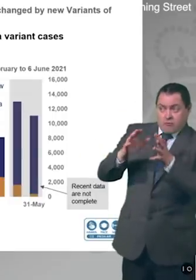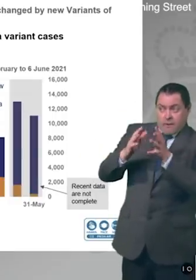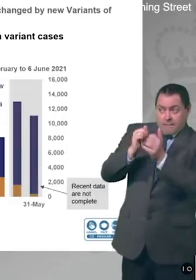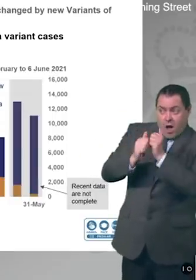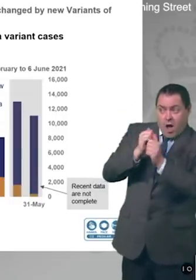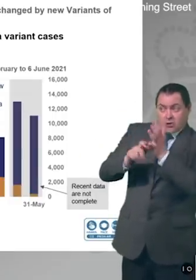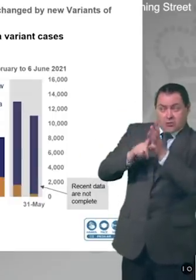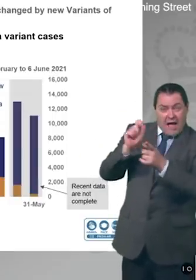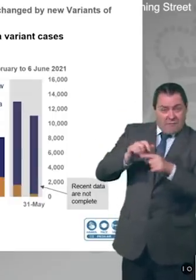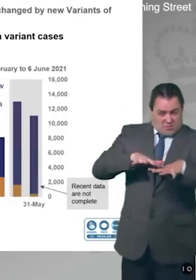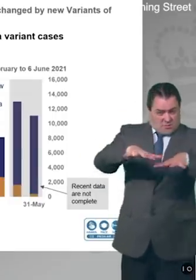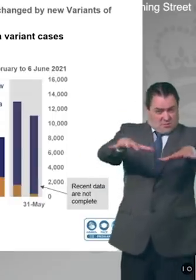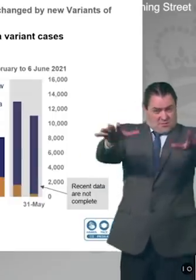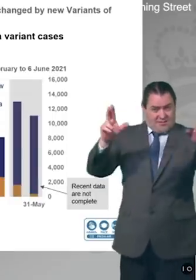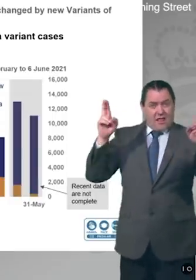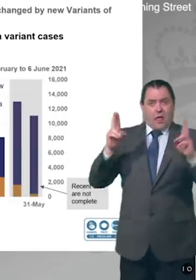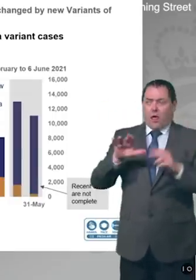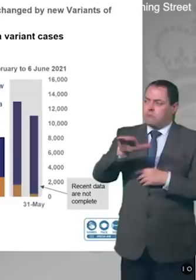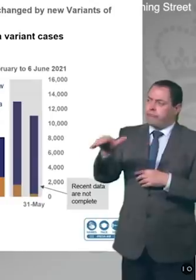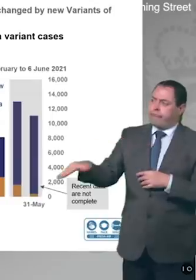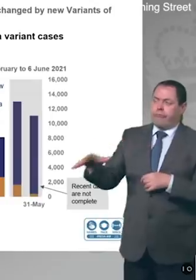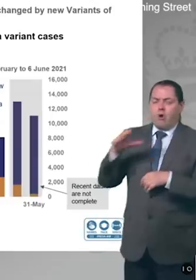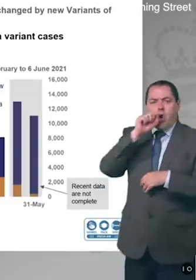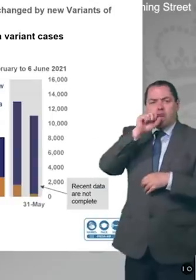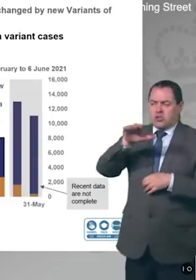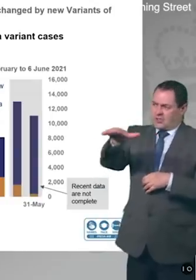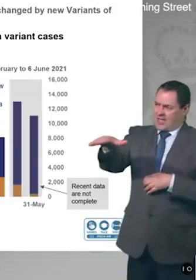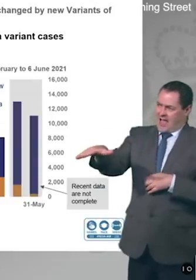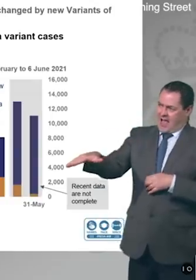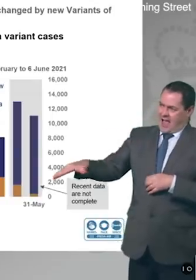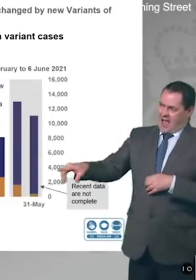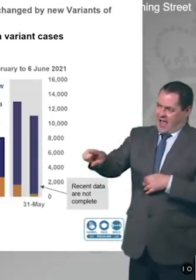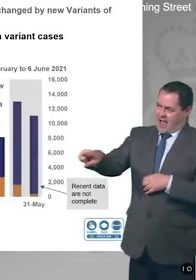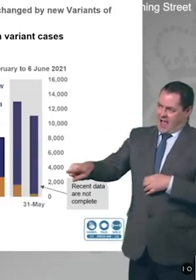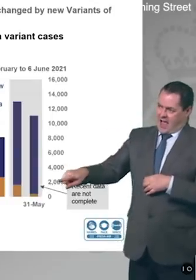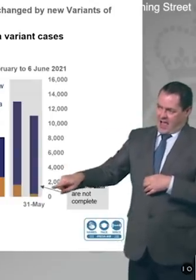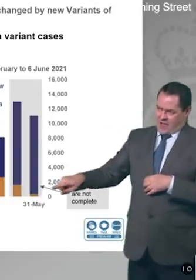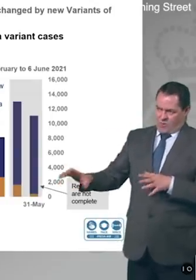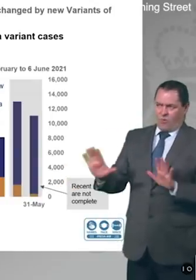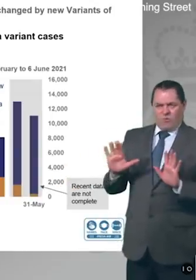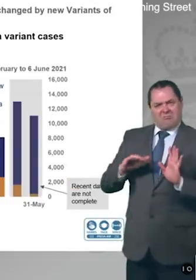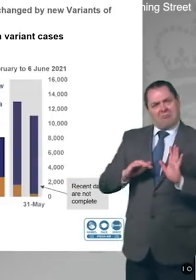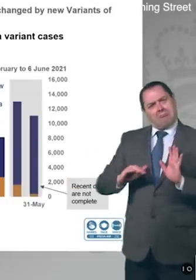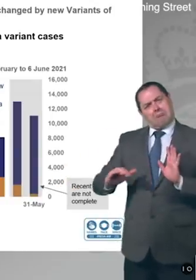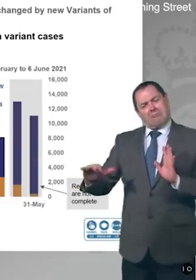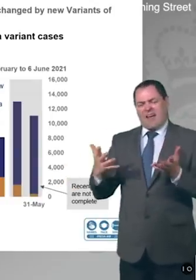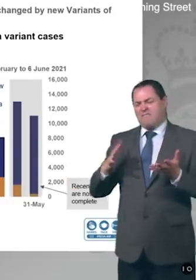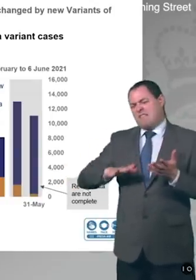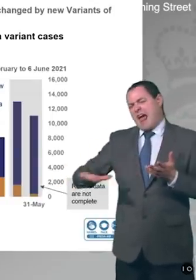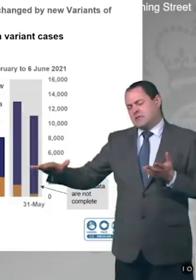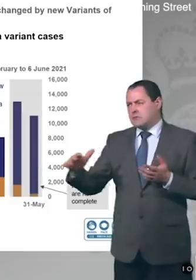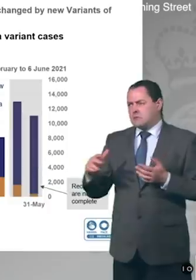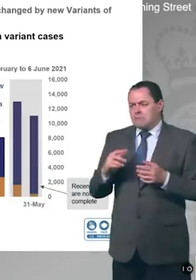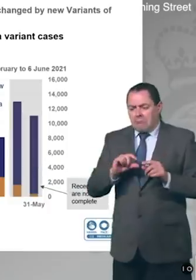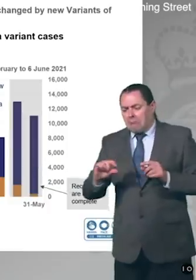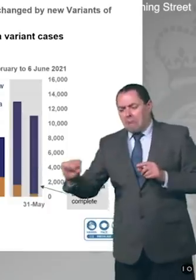a downward path, and although it's probably stabilised a bit in the last couple of weeks, nevertheless, if